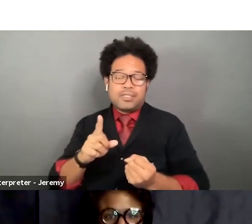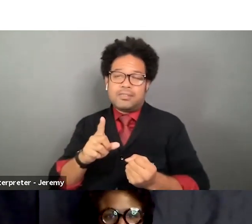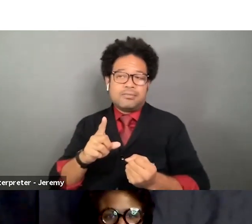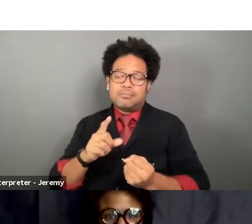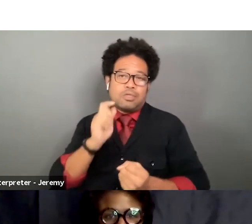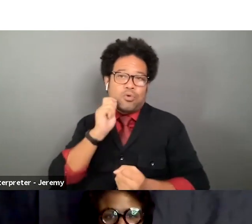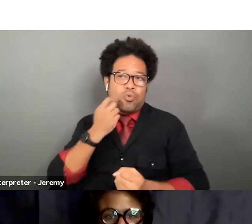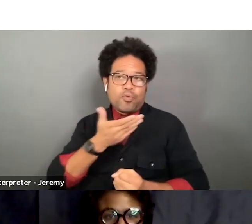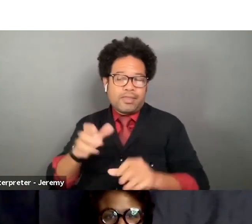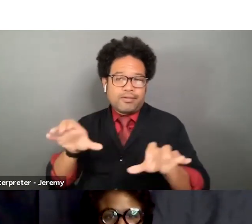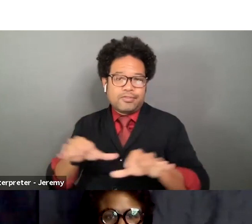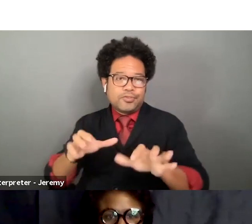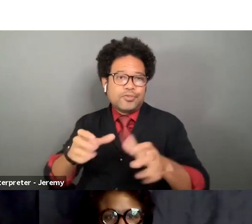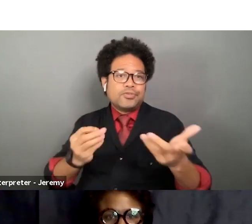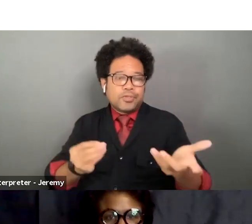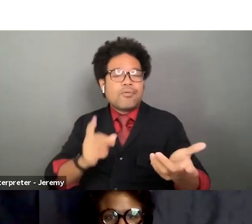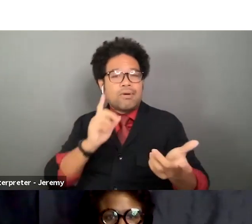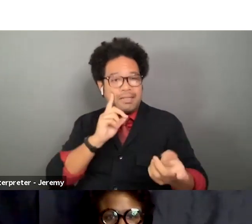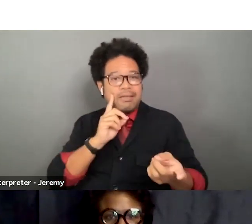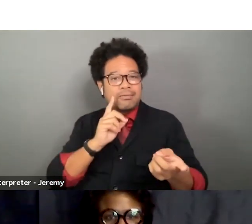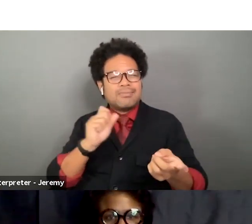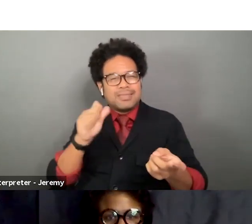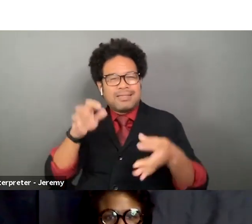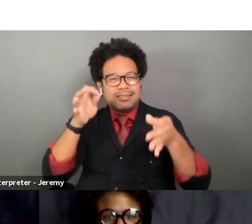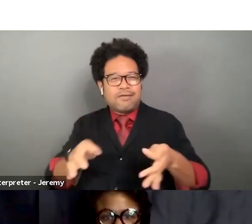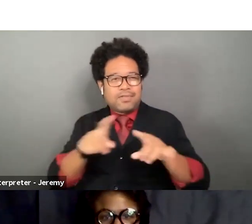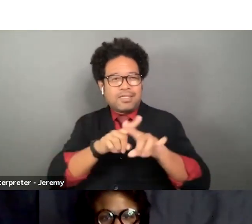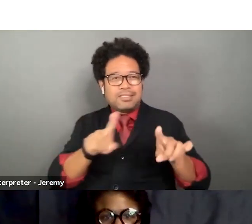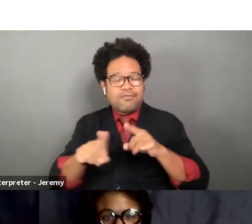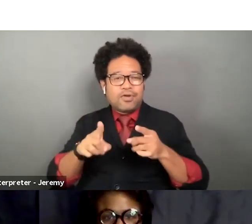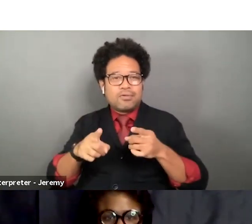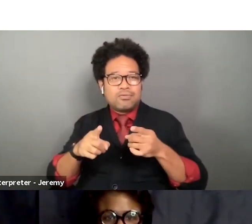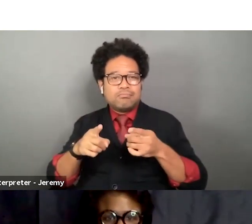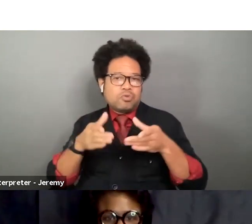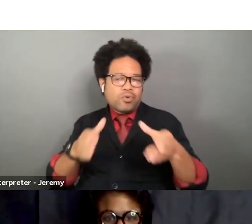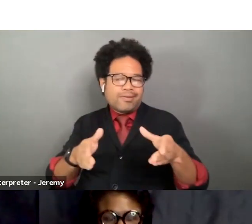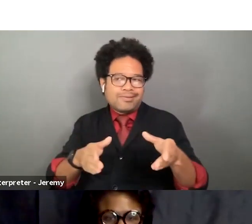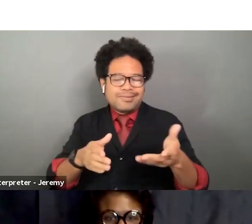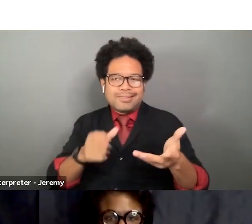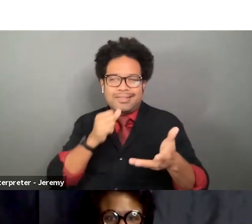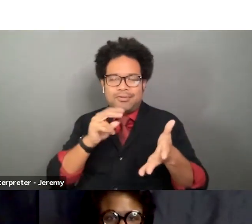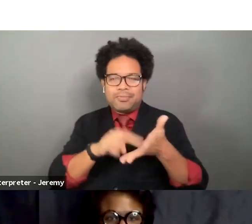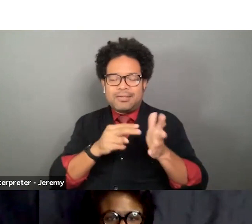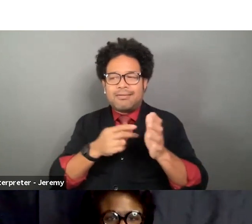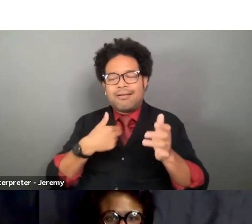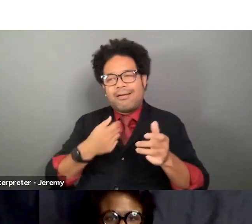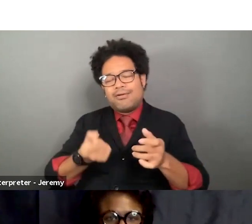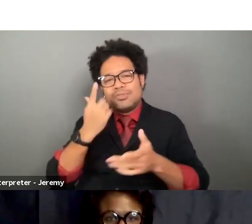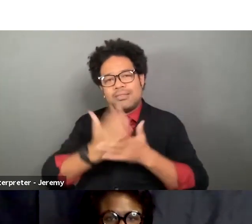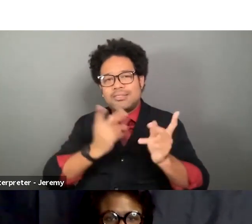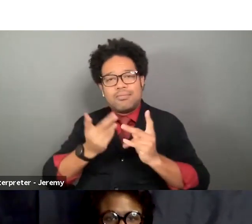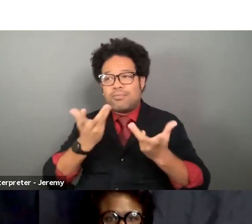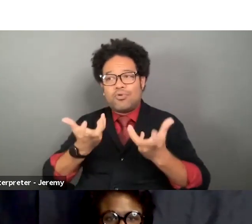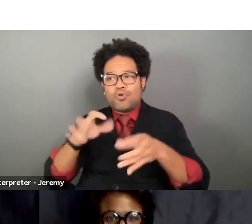to do. I think there's definitely different ways, but I'm not saying, I understand some people just don't want to